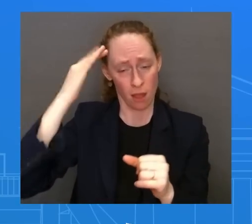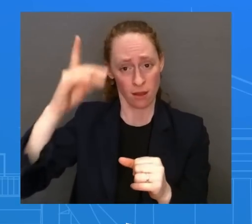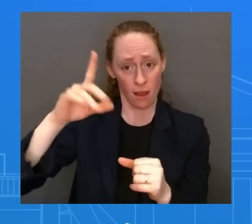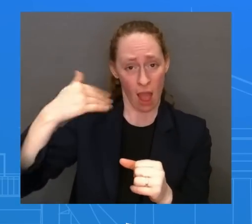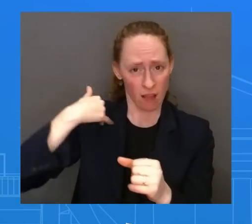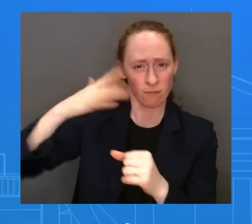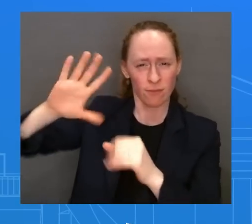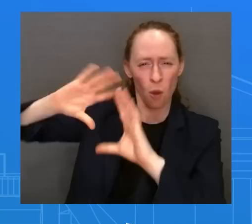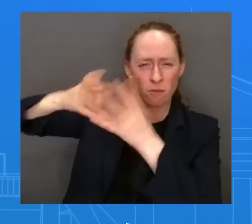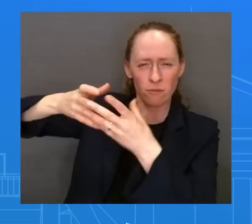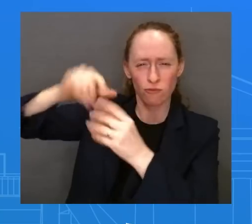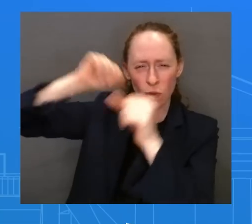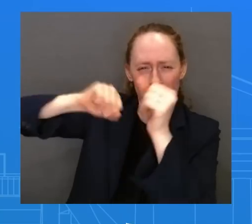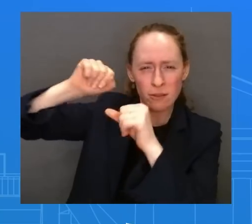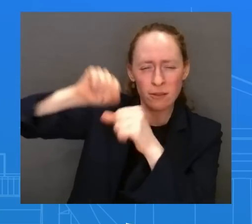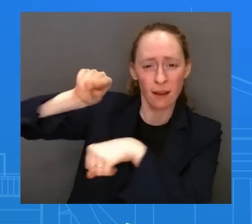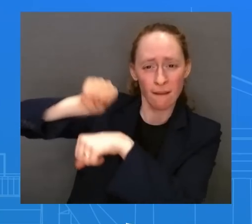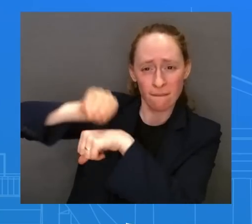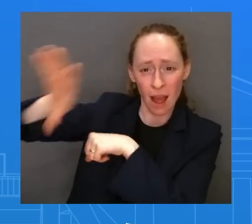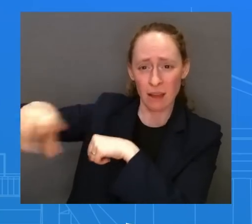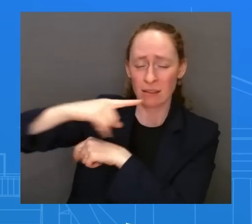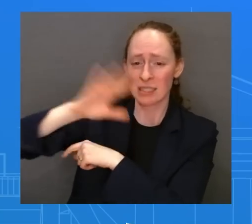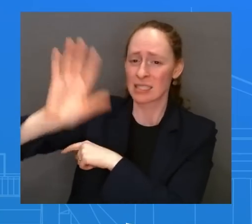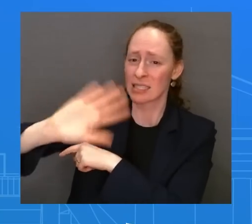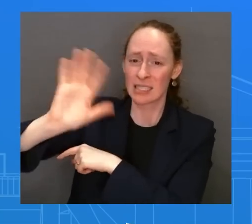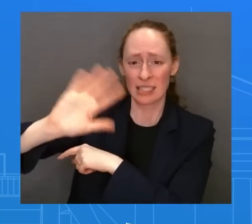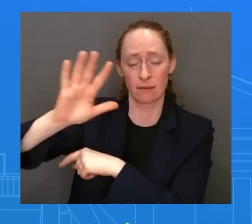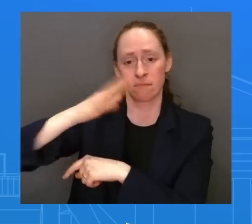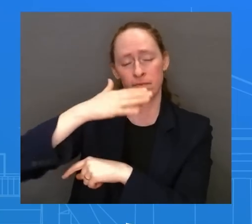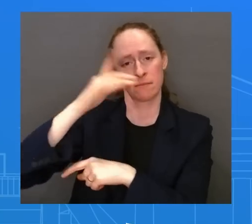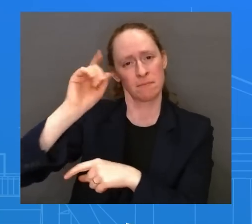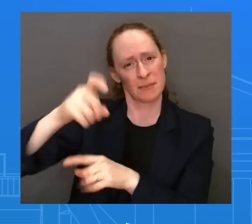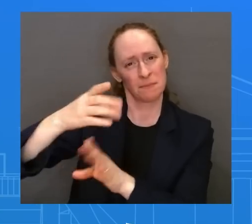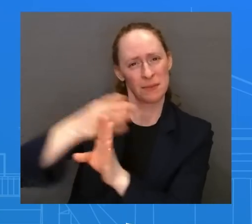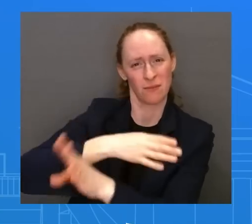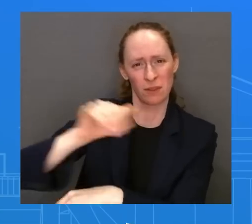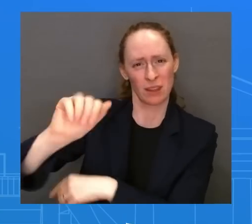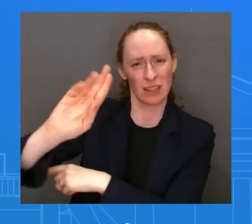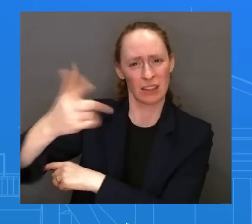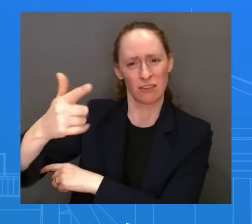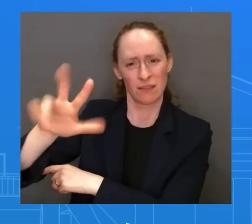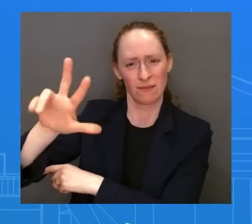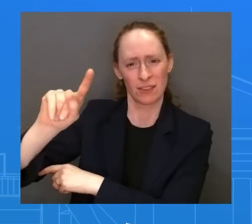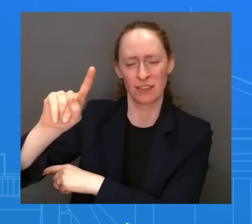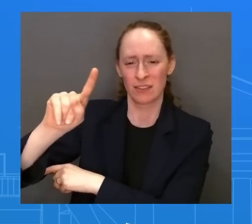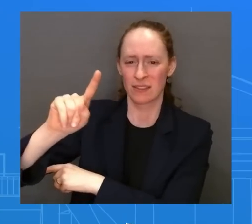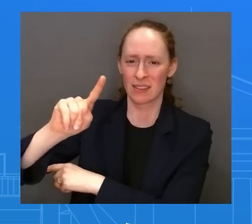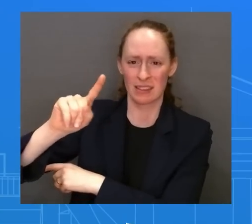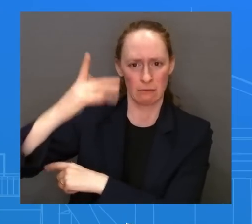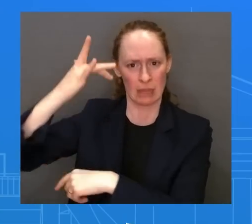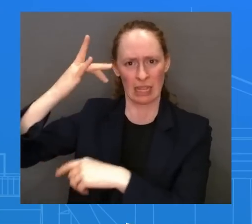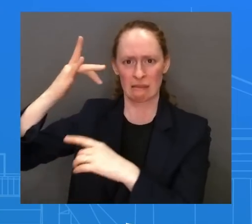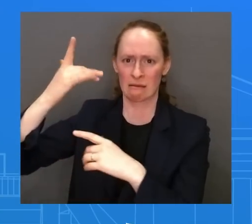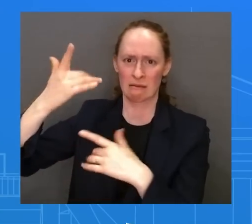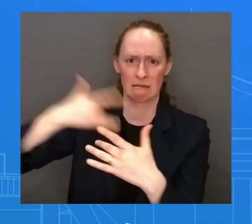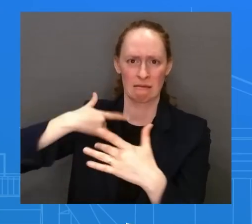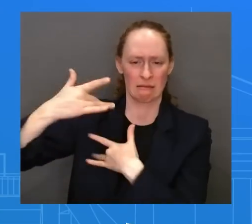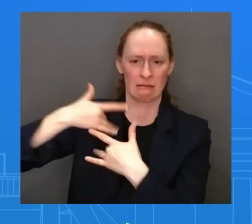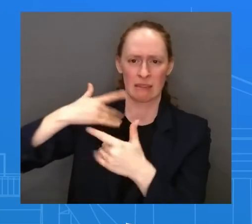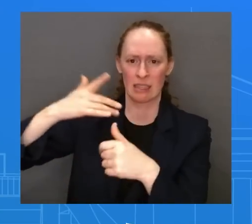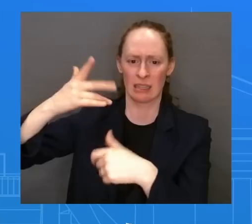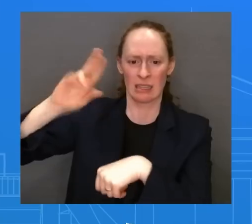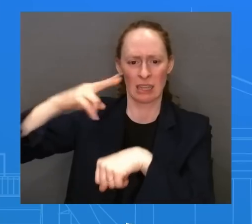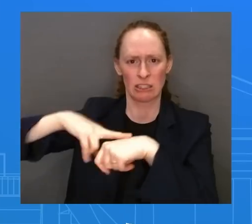what is the definition of a top National Security official because we know for example that General McKenzie who was then head of centcom has said he